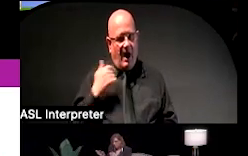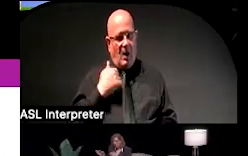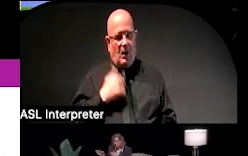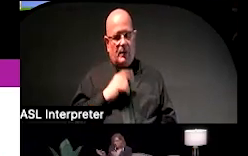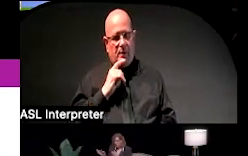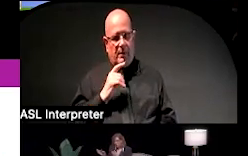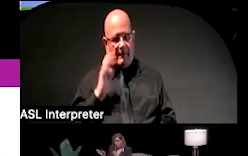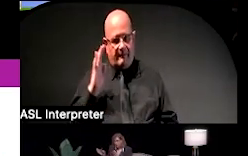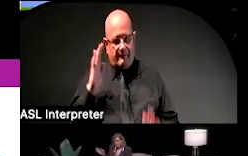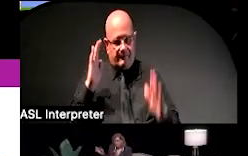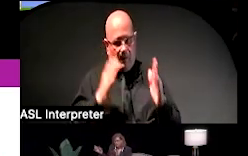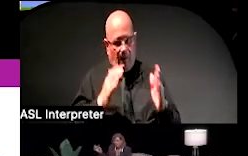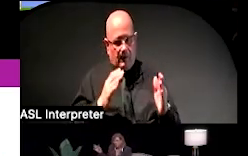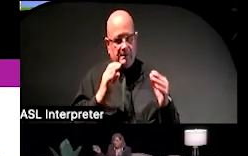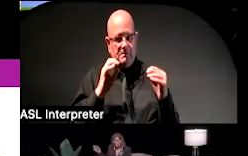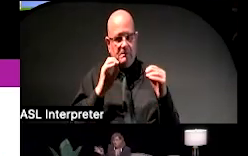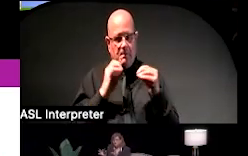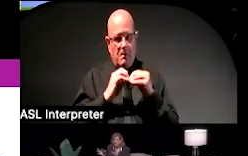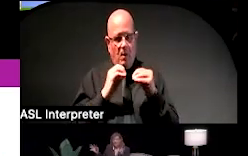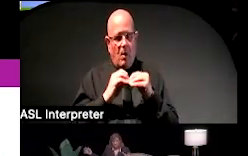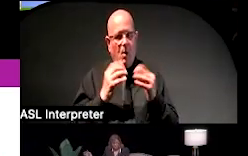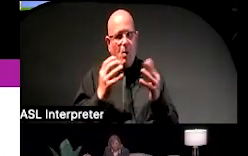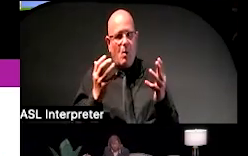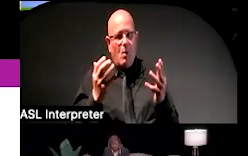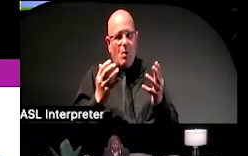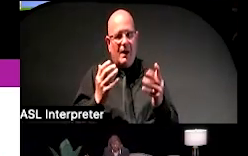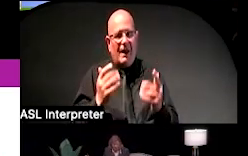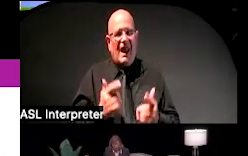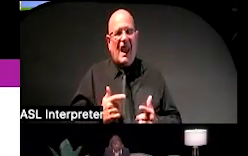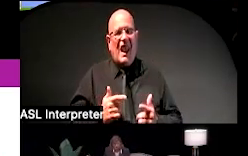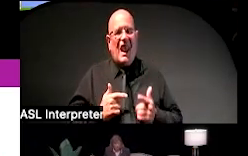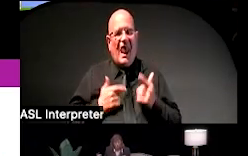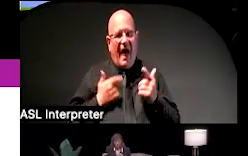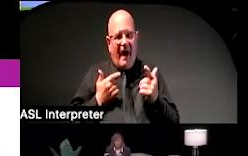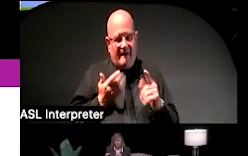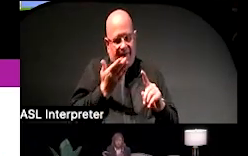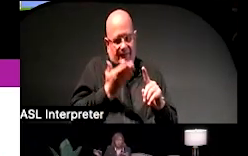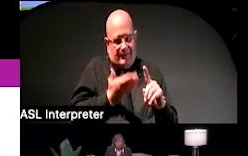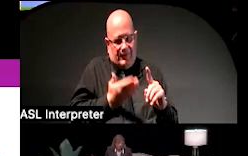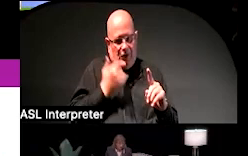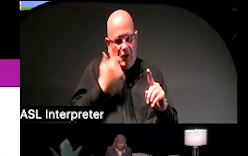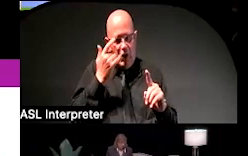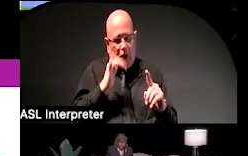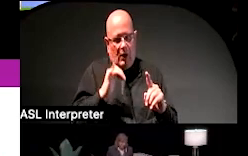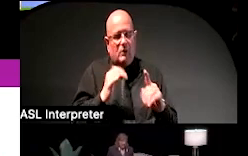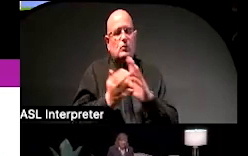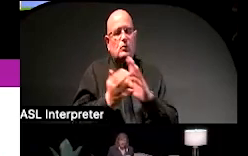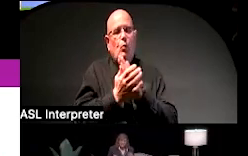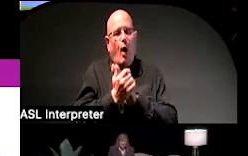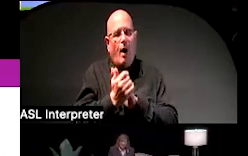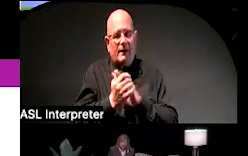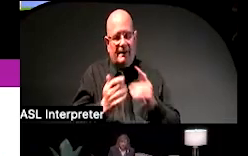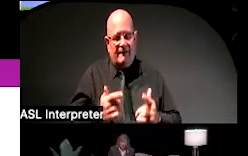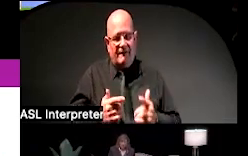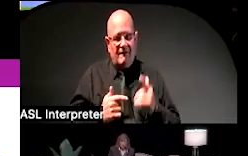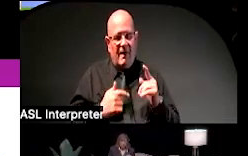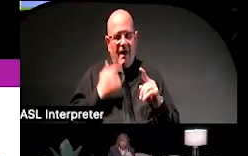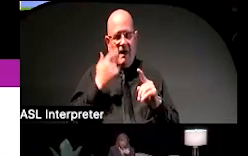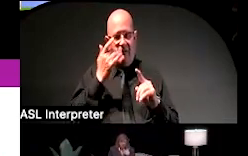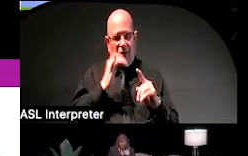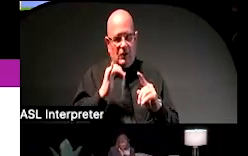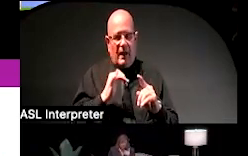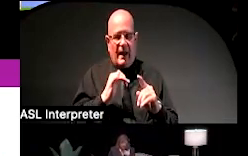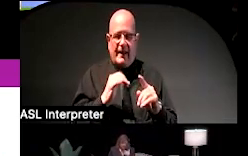to focus more on what does a life look like? What does quality look like? And it's tailored.